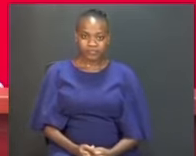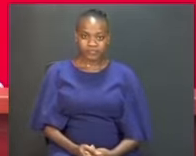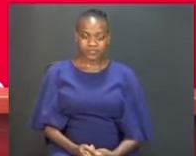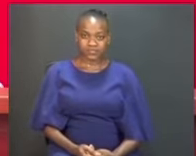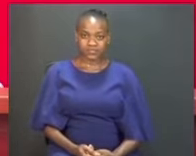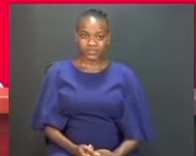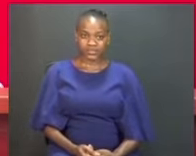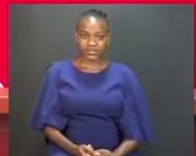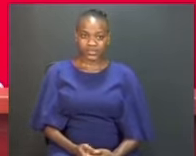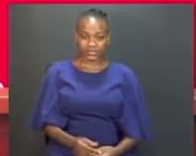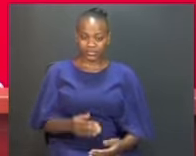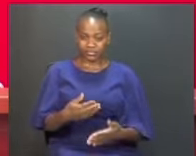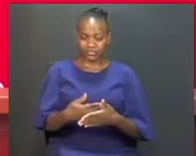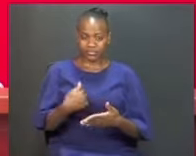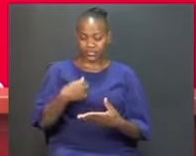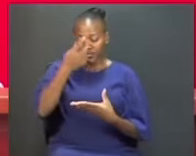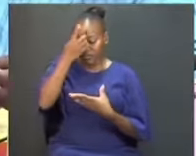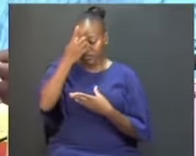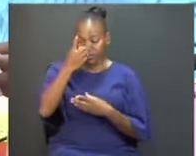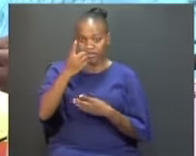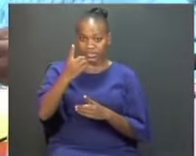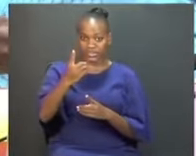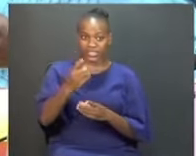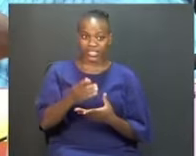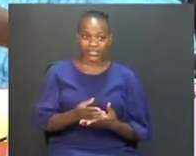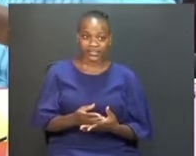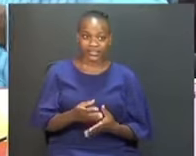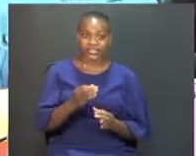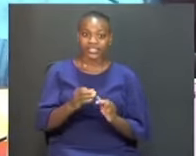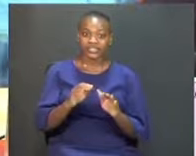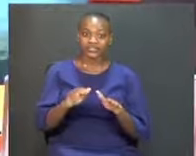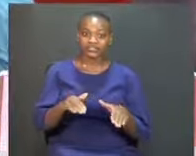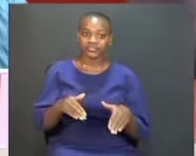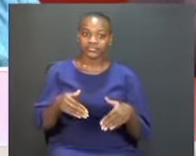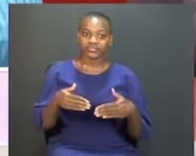before I decide whether to refer